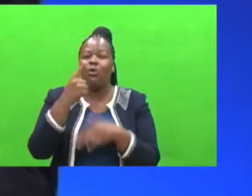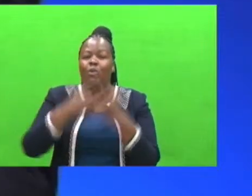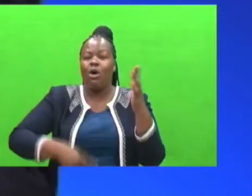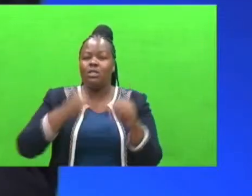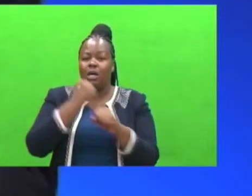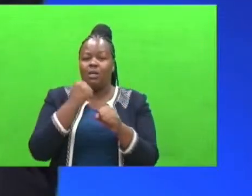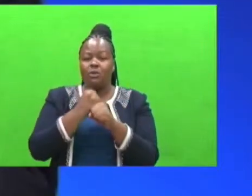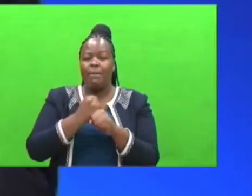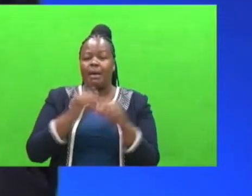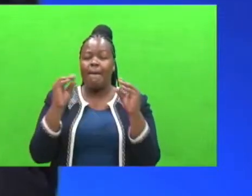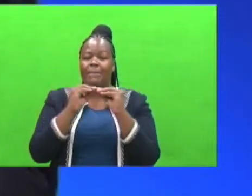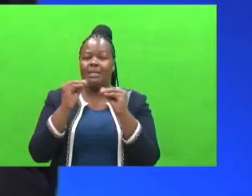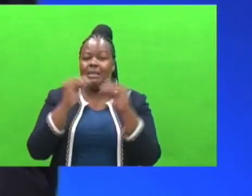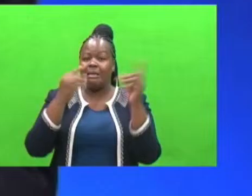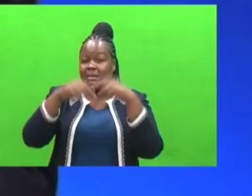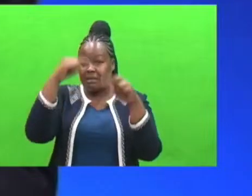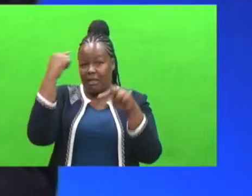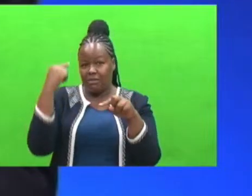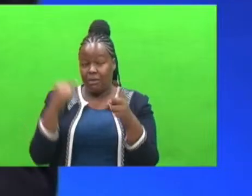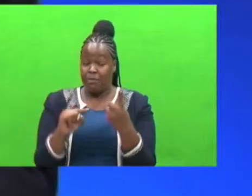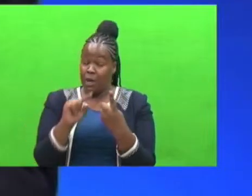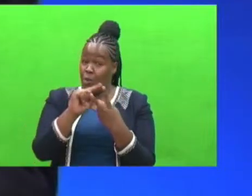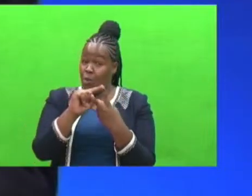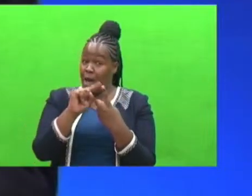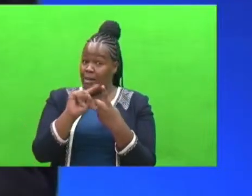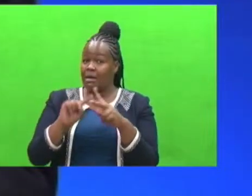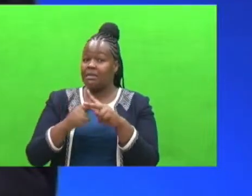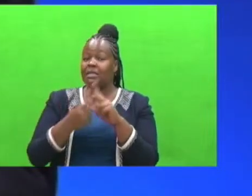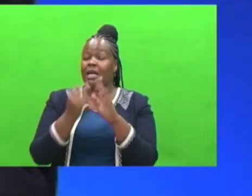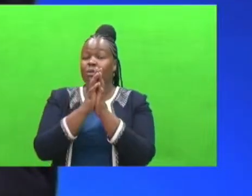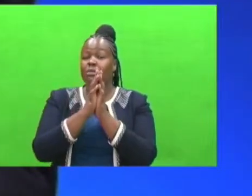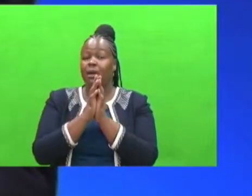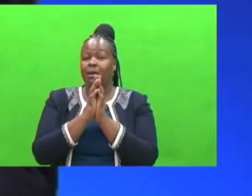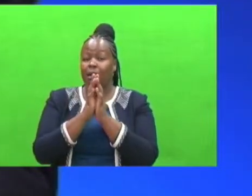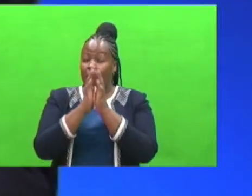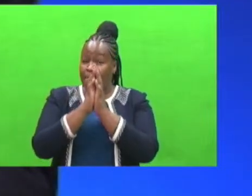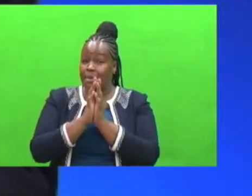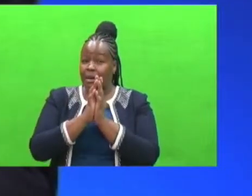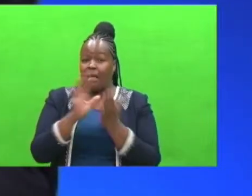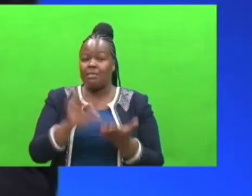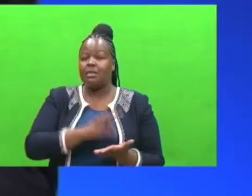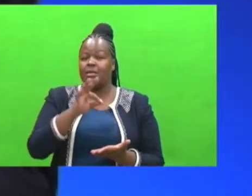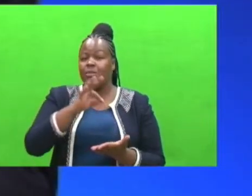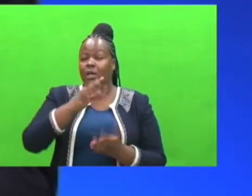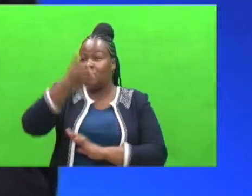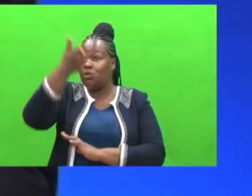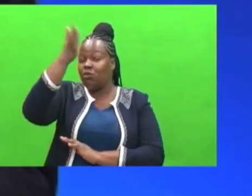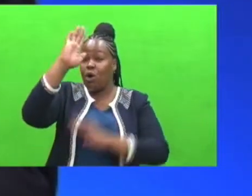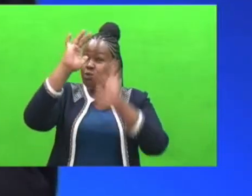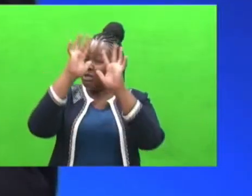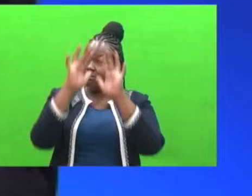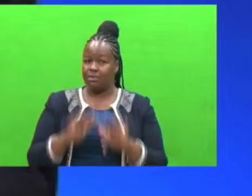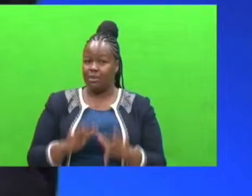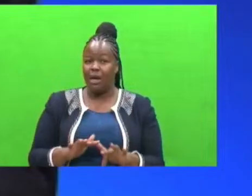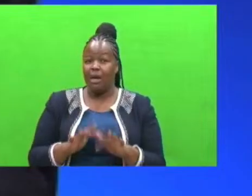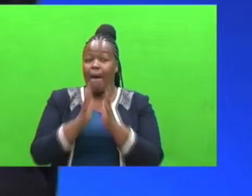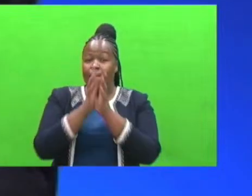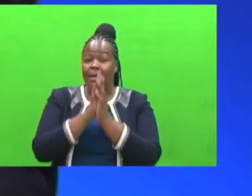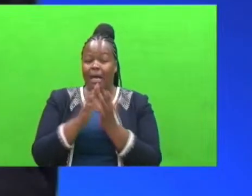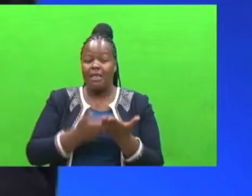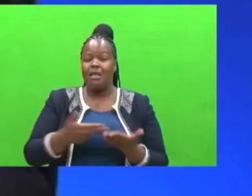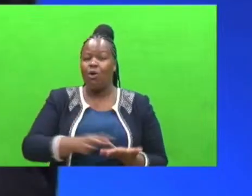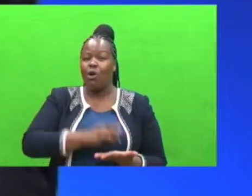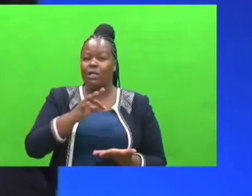meetings a success? Number one, begin to pray. Pray that the Spirit of God will be poured out. Pray that the Holy Spirit will come